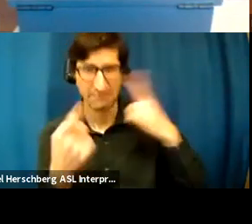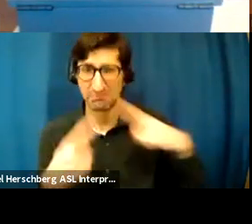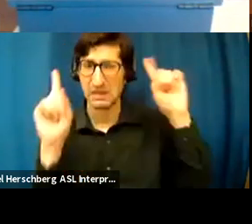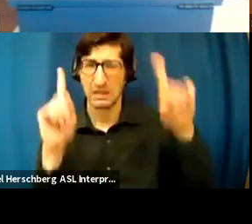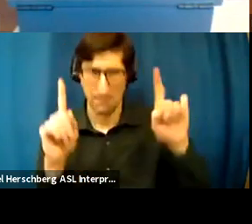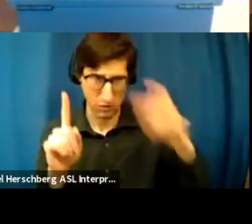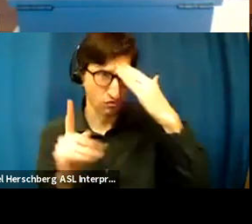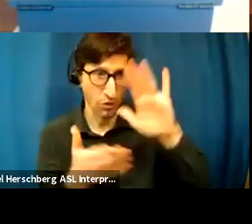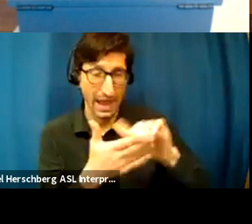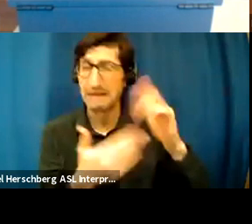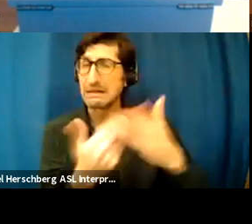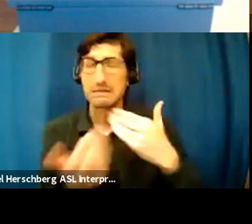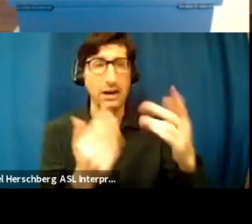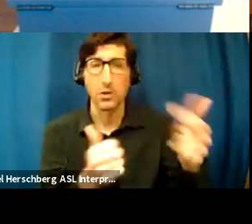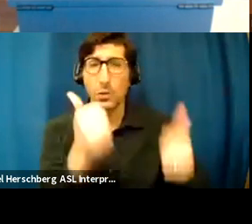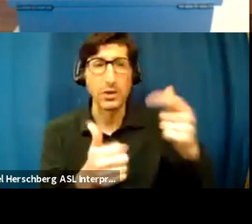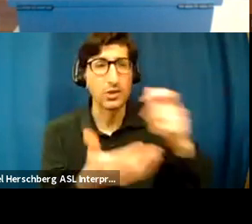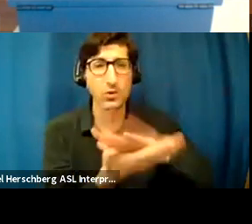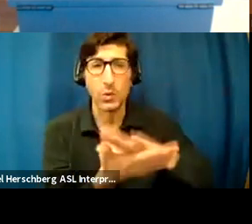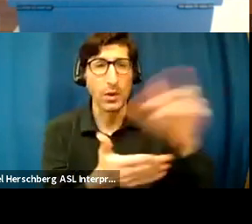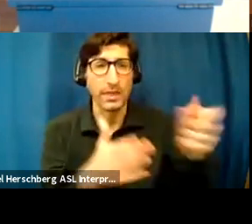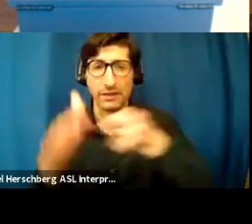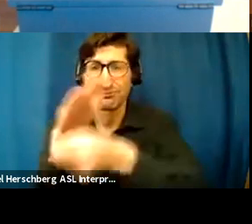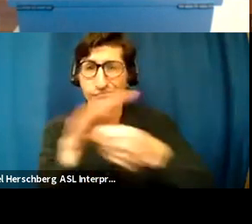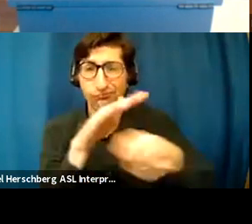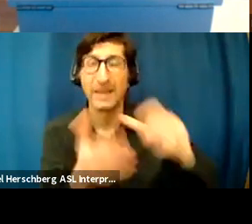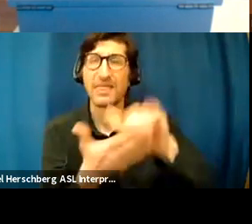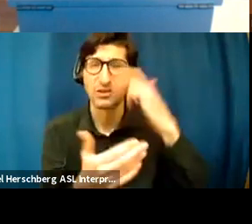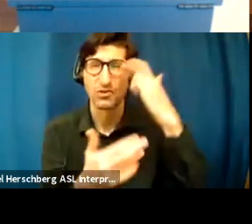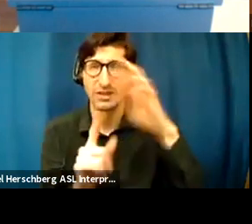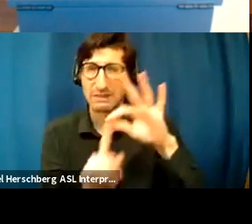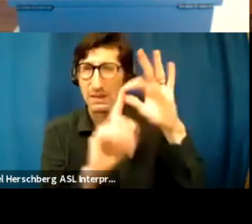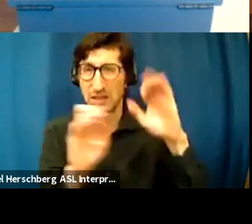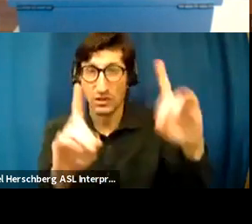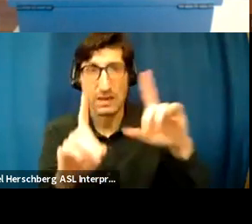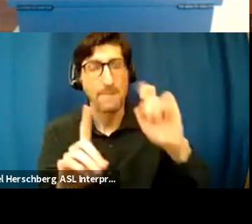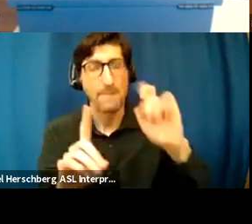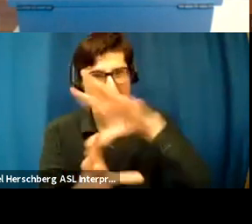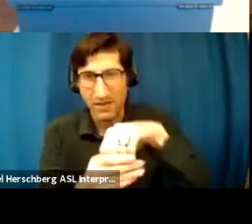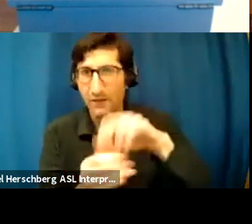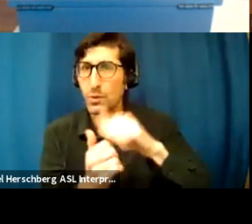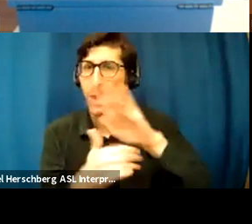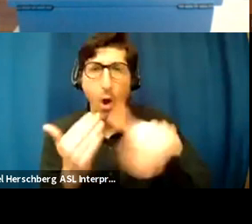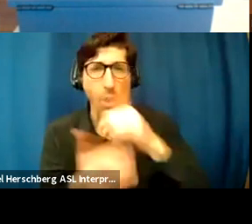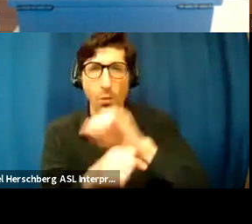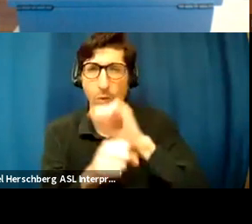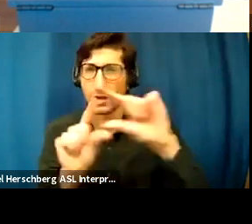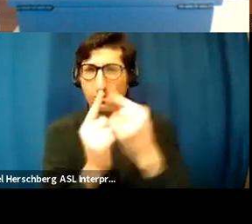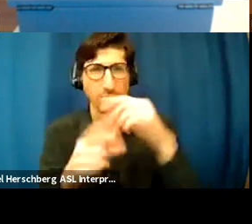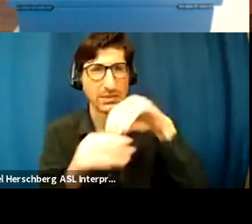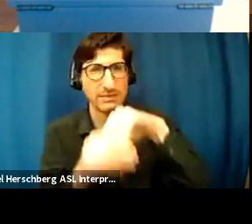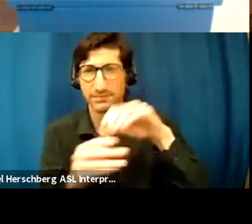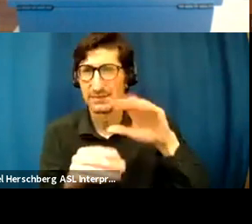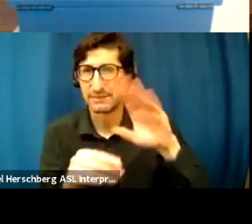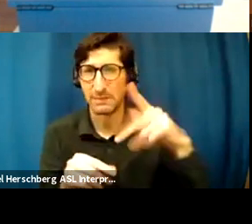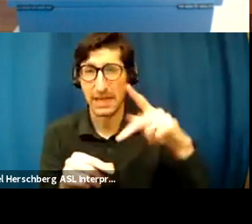what school they are assigned to. And that is why it's important to have special education represented in all working groups throughout BPS, because